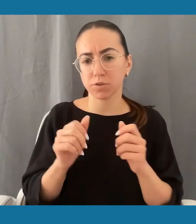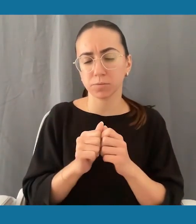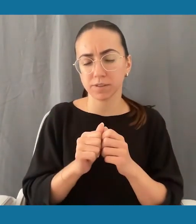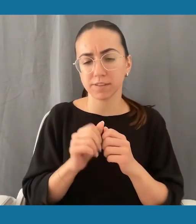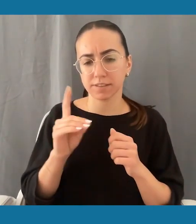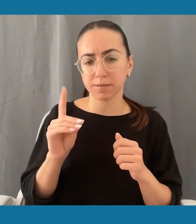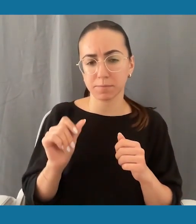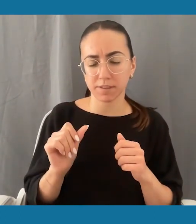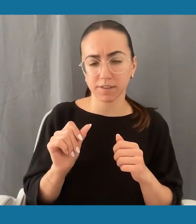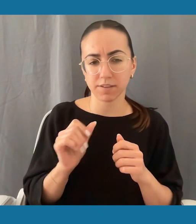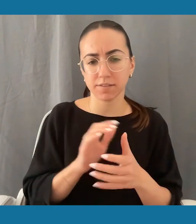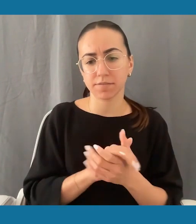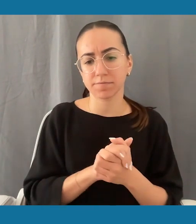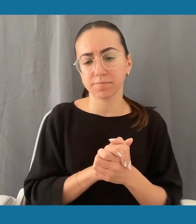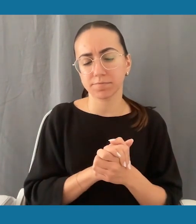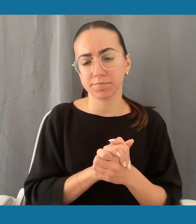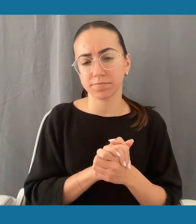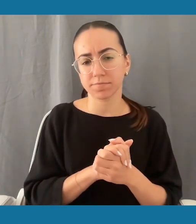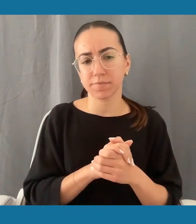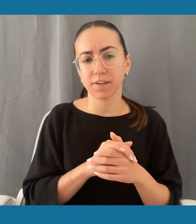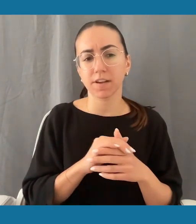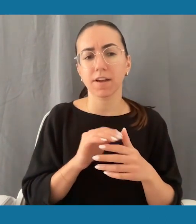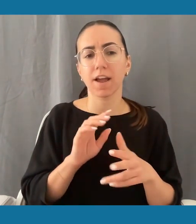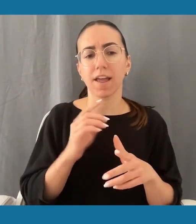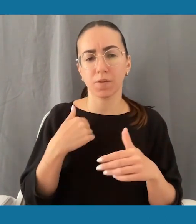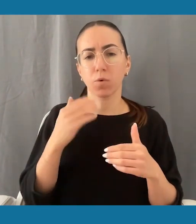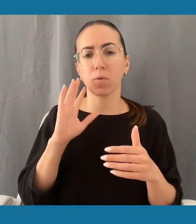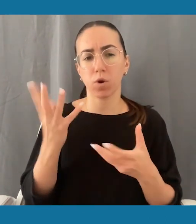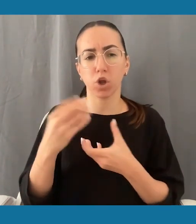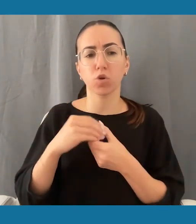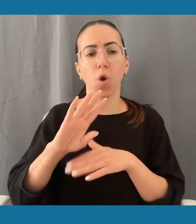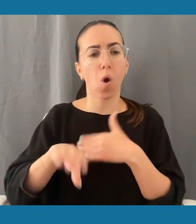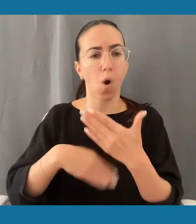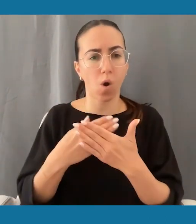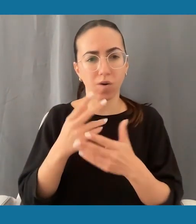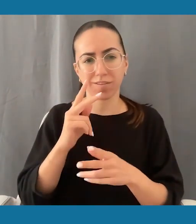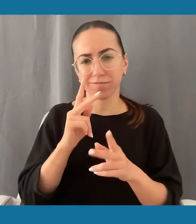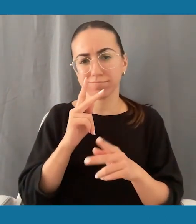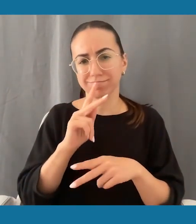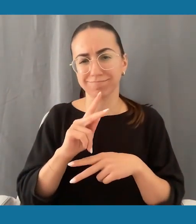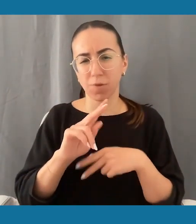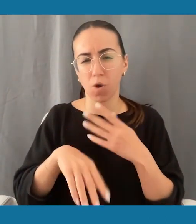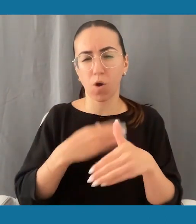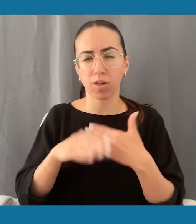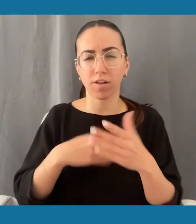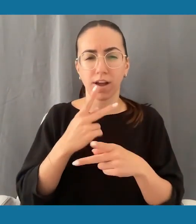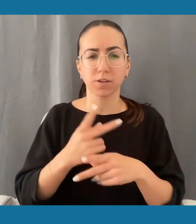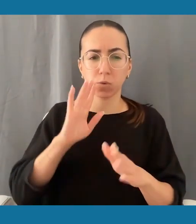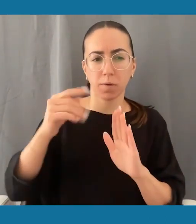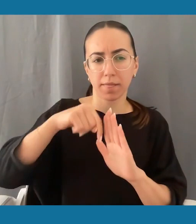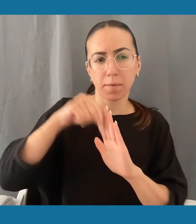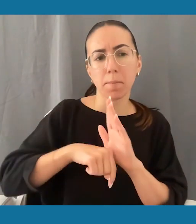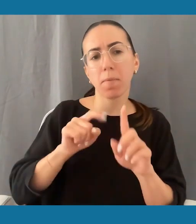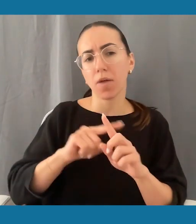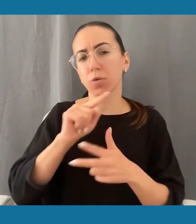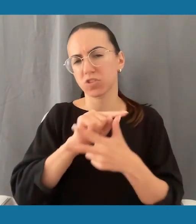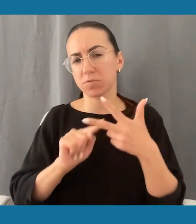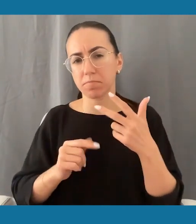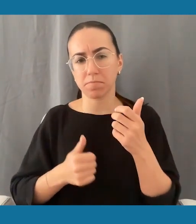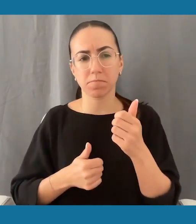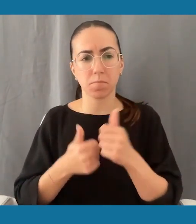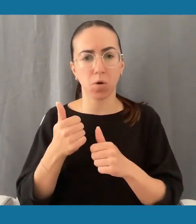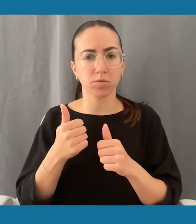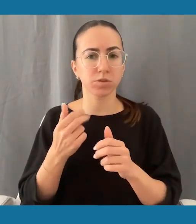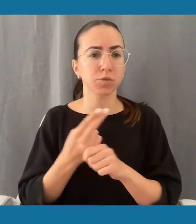individual disabled beneficiary. And we're going to go into all three kinds of trusts in greater detail, but these are the three kinds we'll be